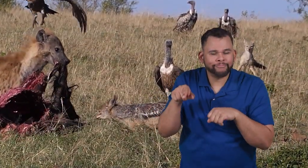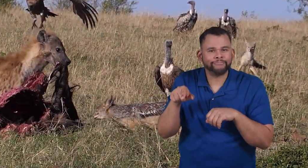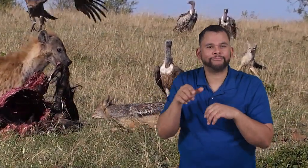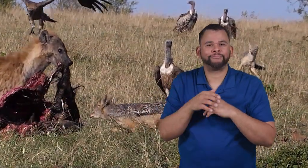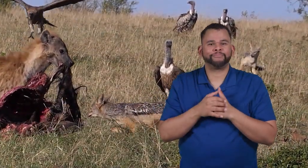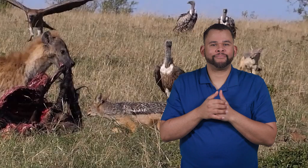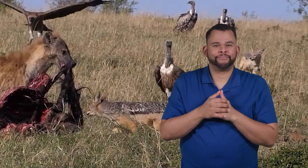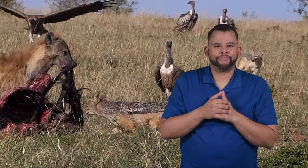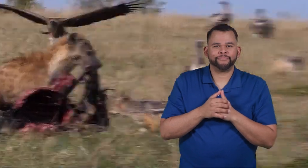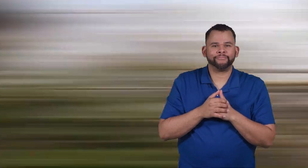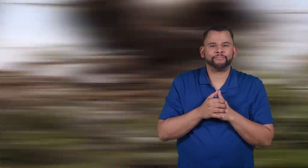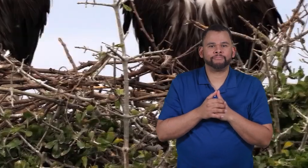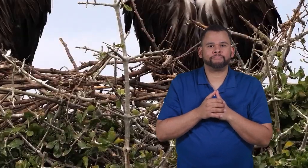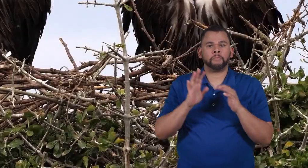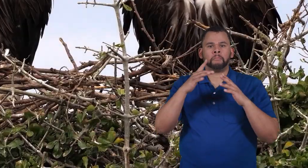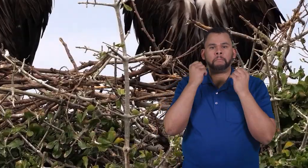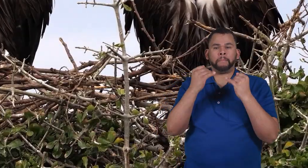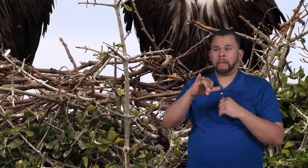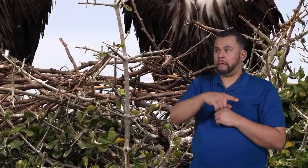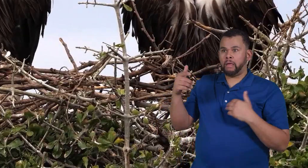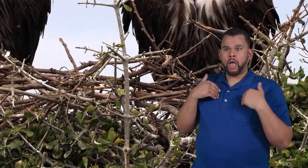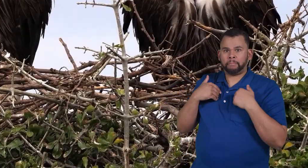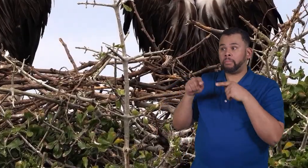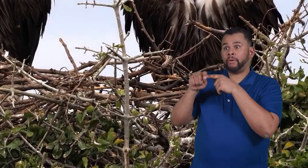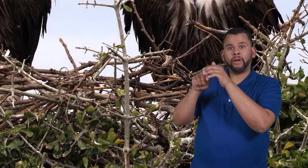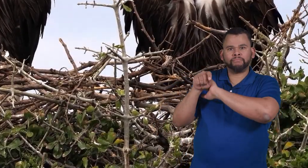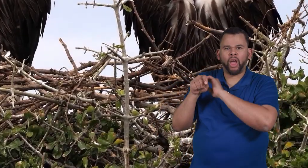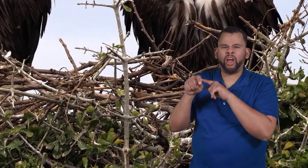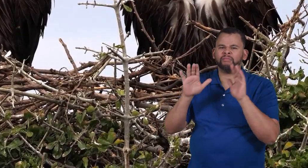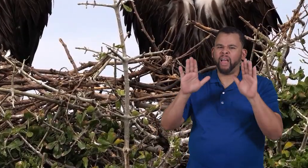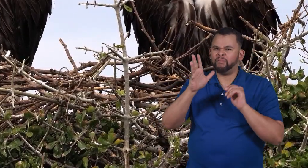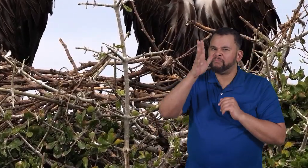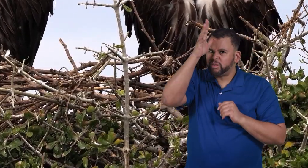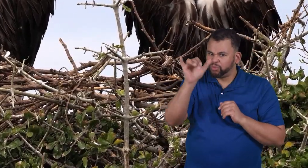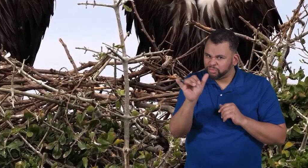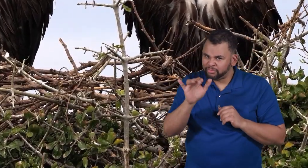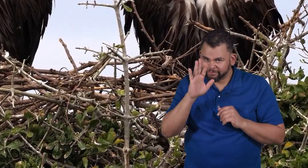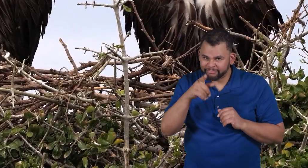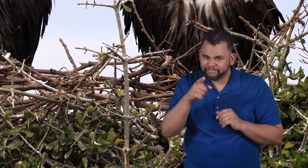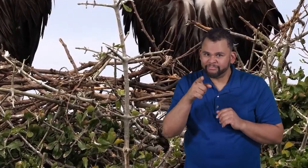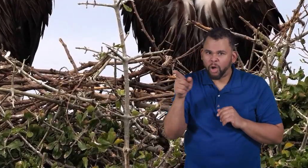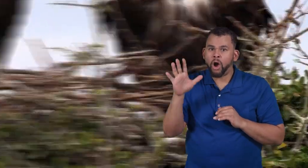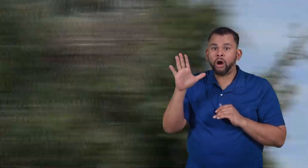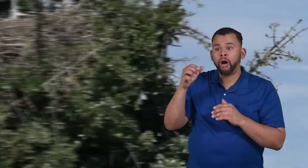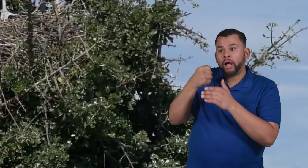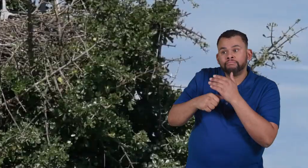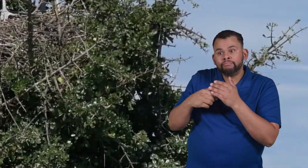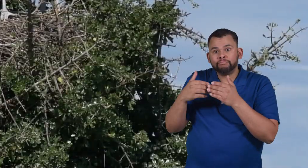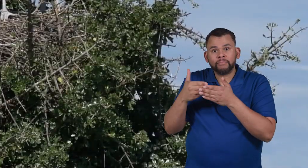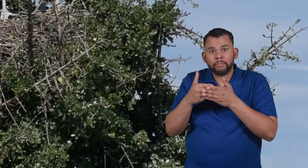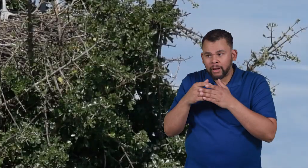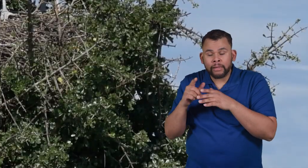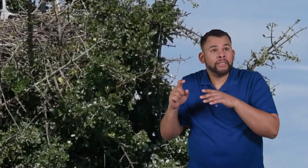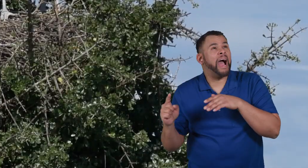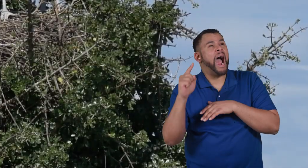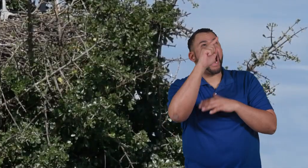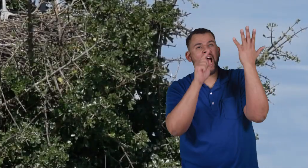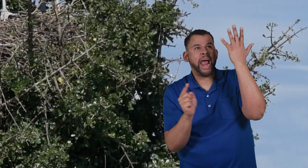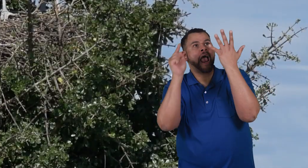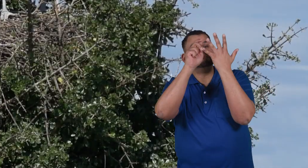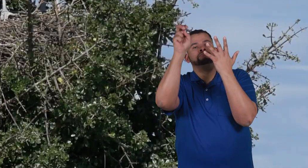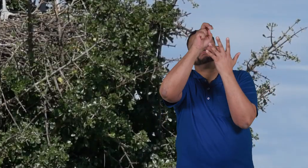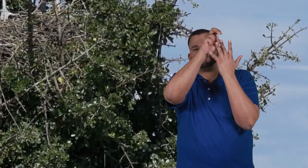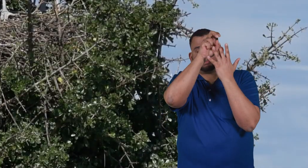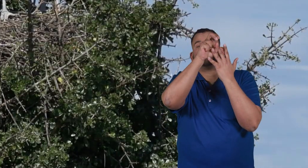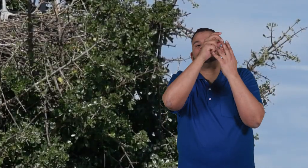meal safely. Like many other animals, vultures are caring parents. They build their nests in tall